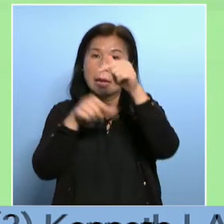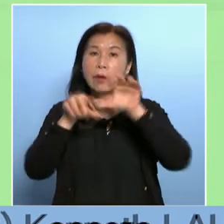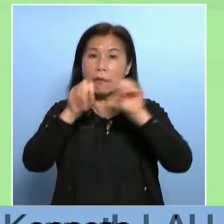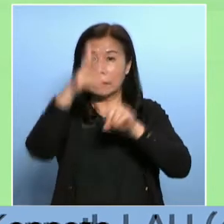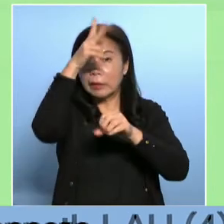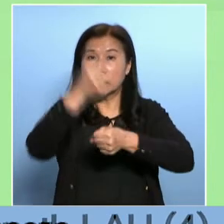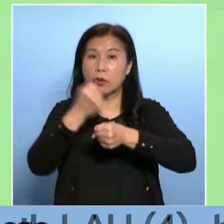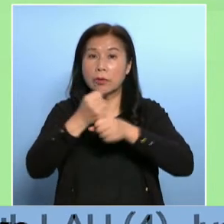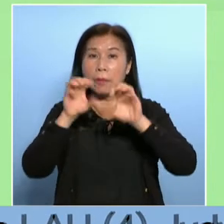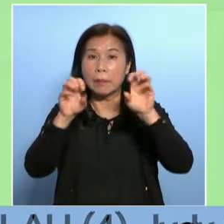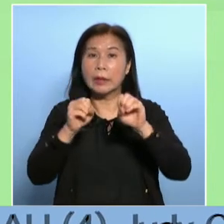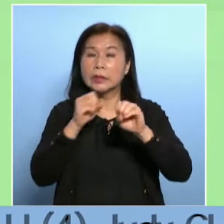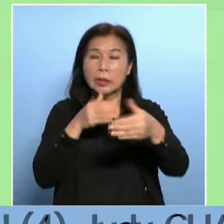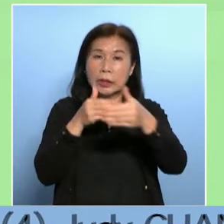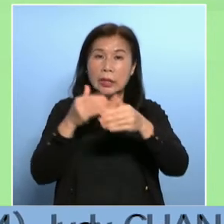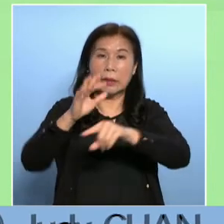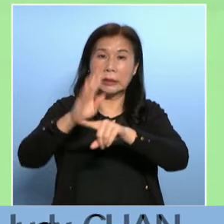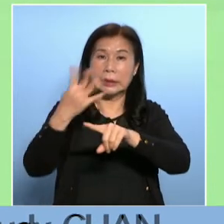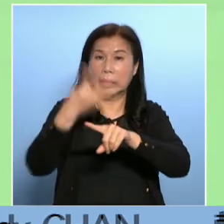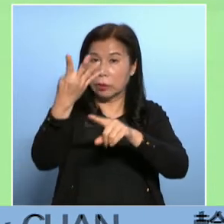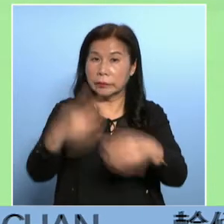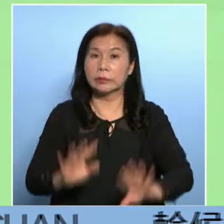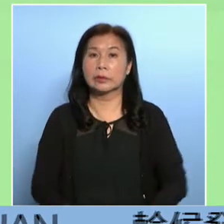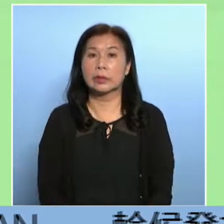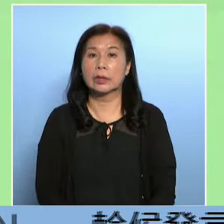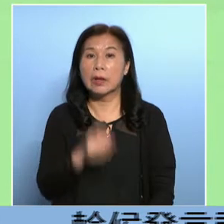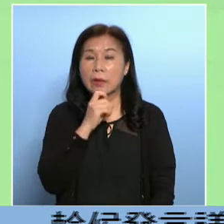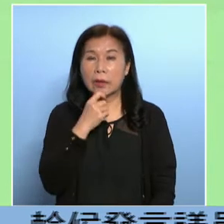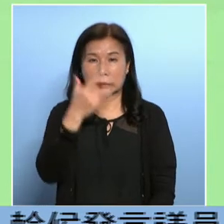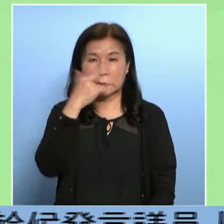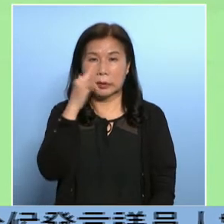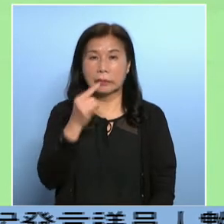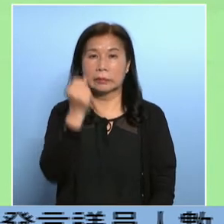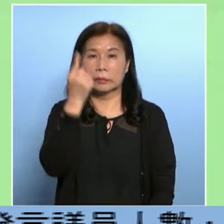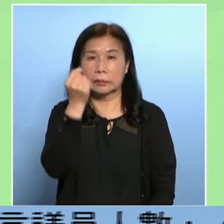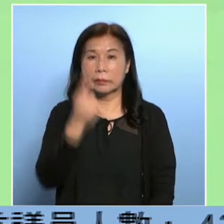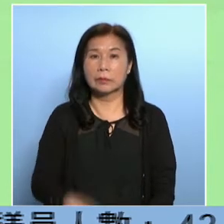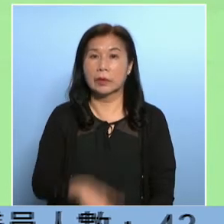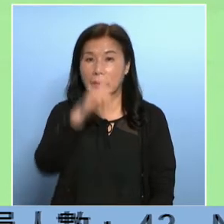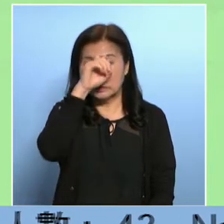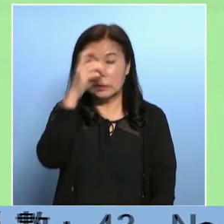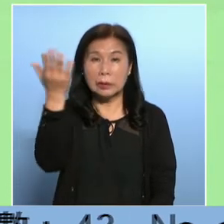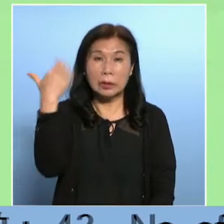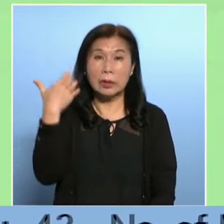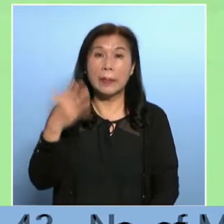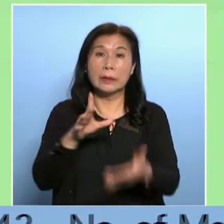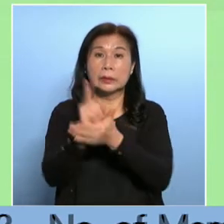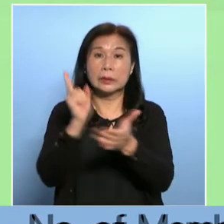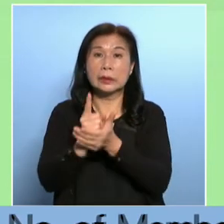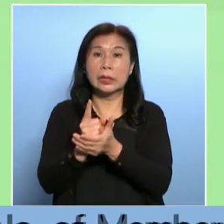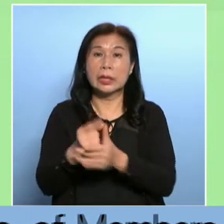the 2021 October policy address, which was 4 months away, which is a record in